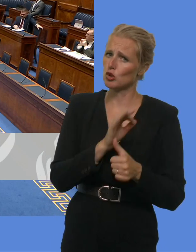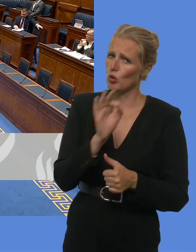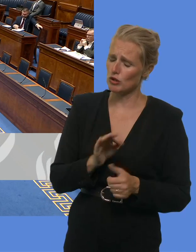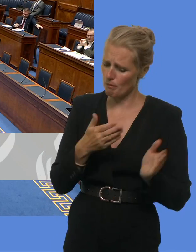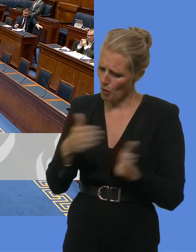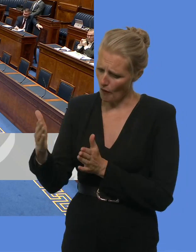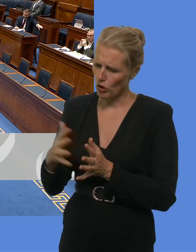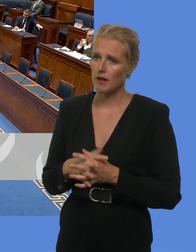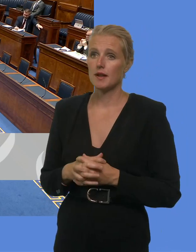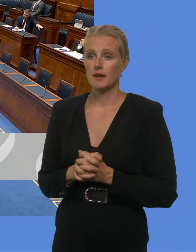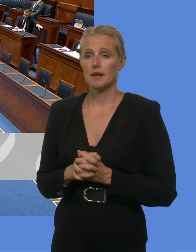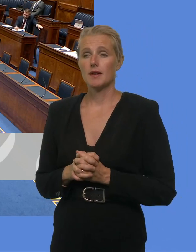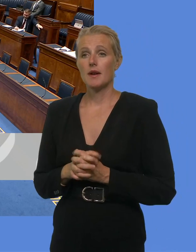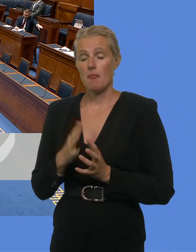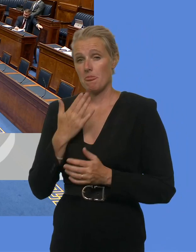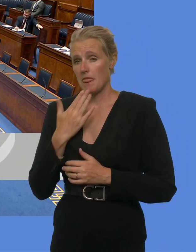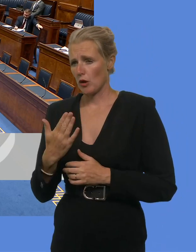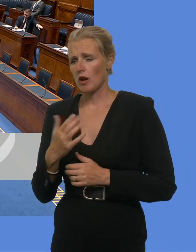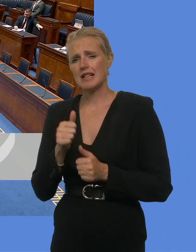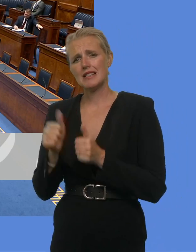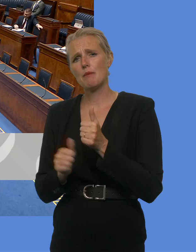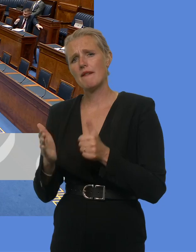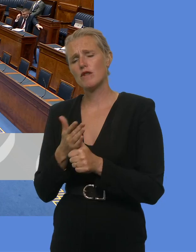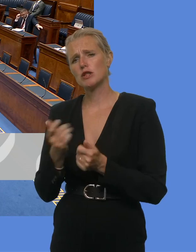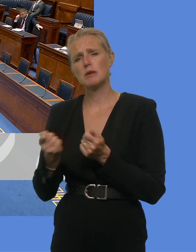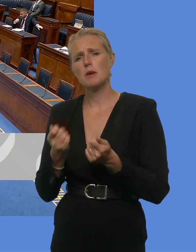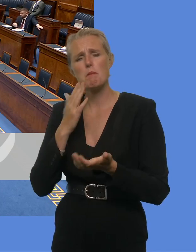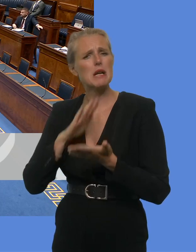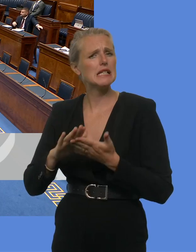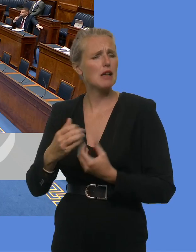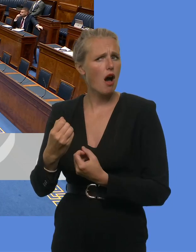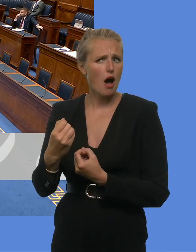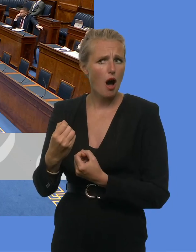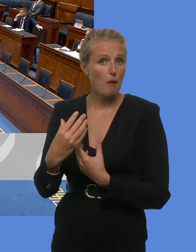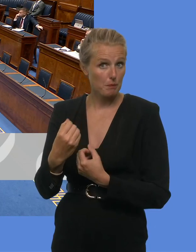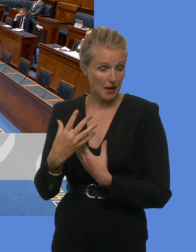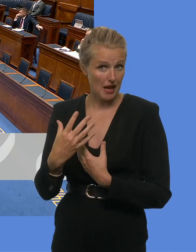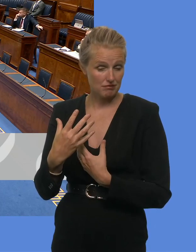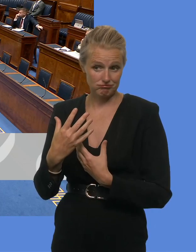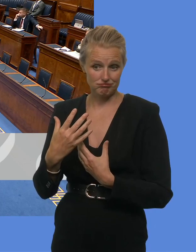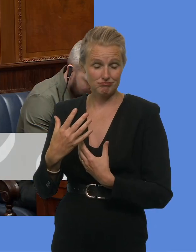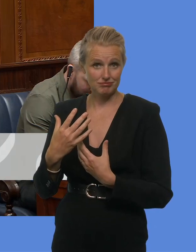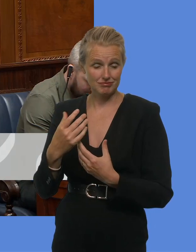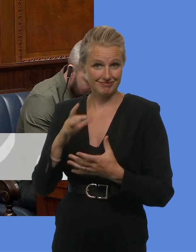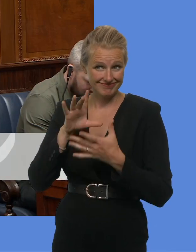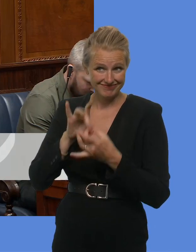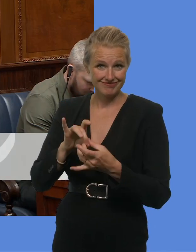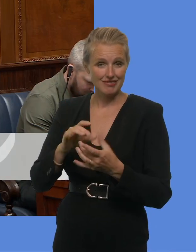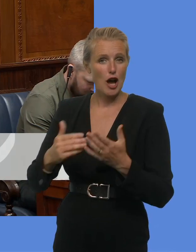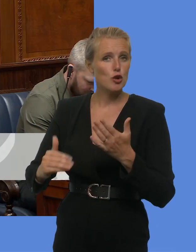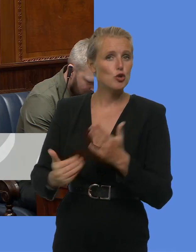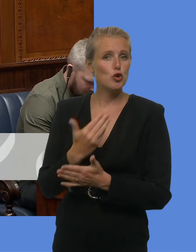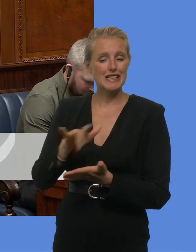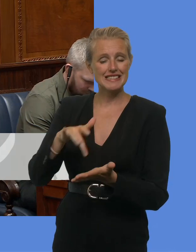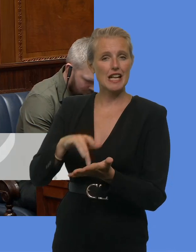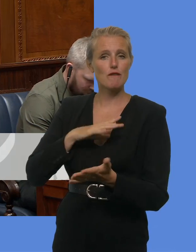Speaker. And I'd like the Deputy First Minister if she could give any update on the proposed development of a new centre for